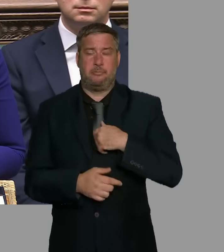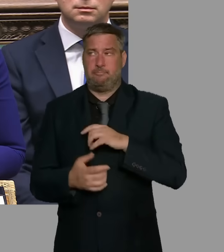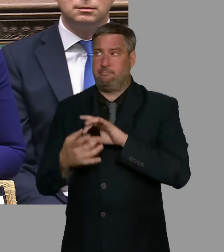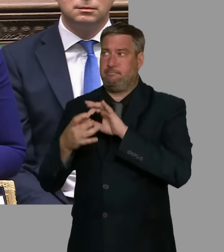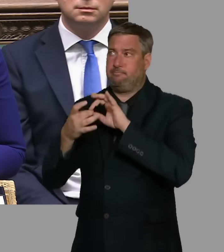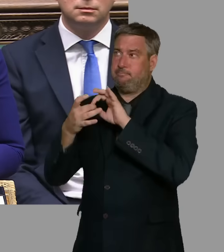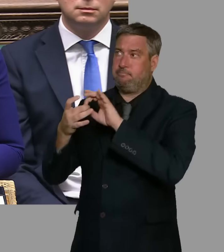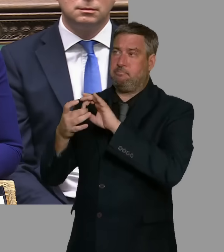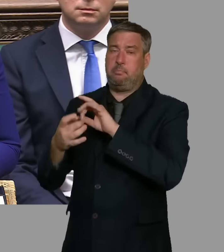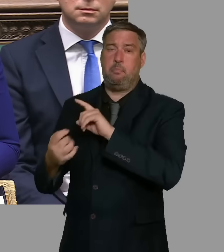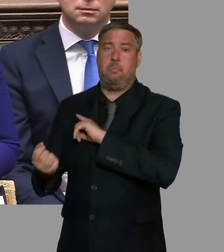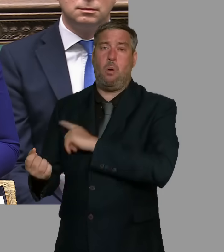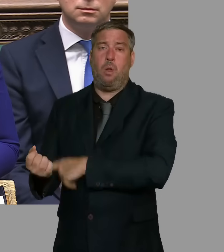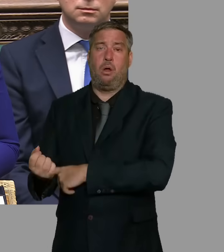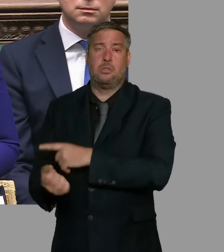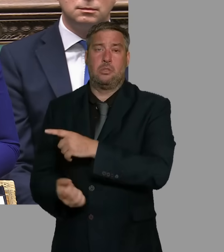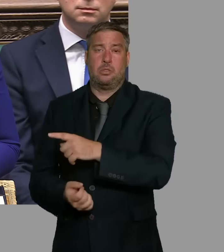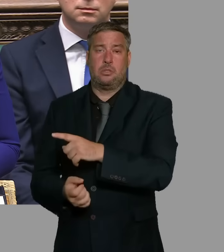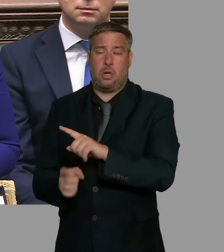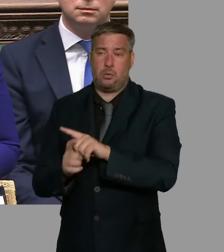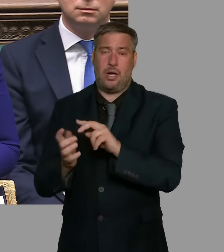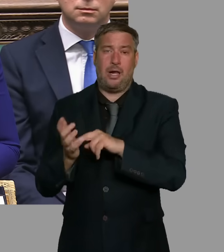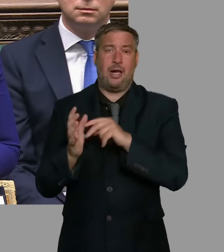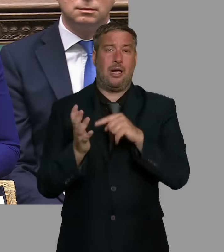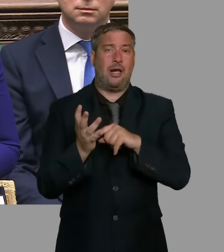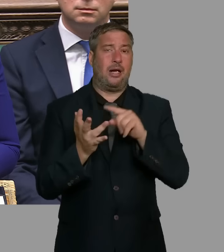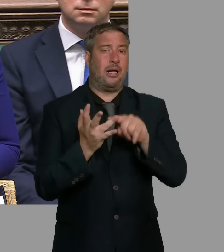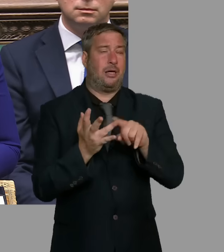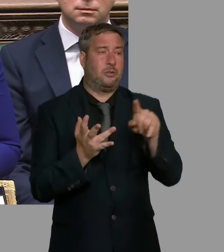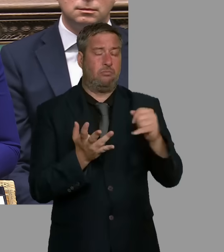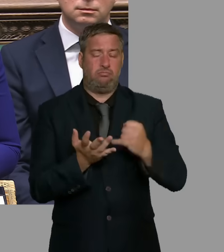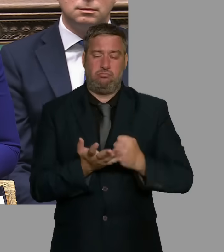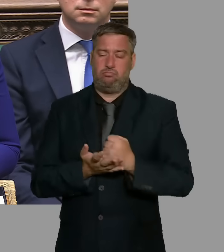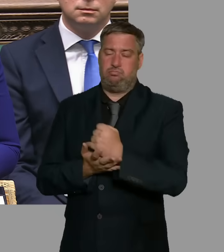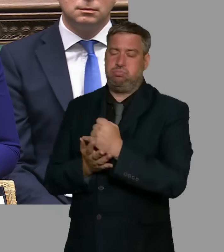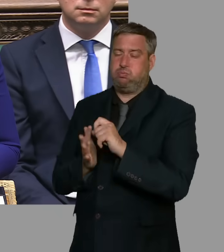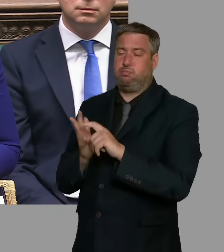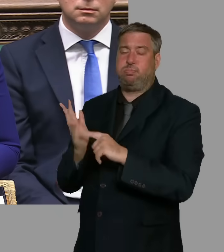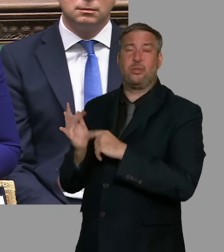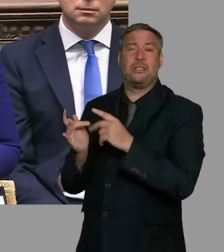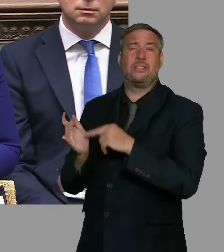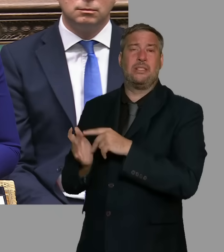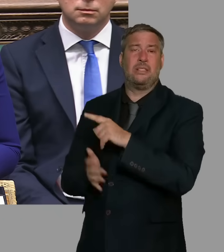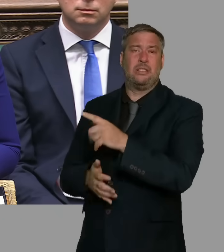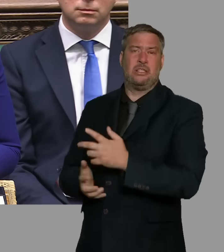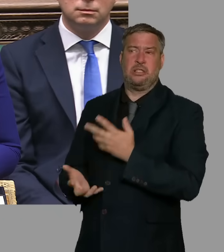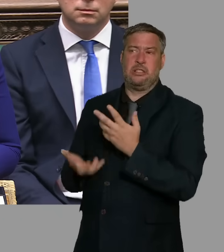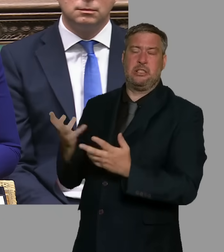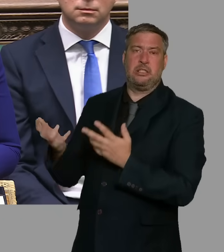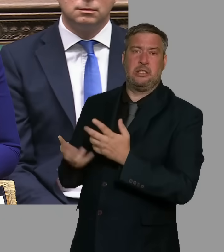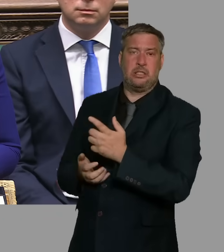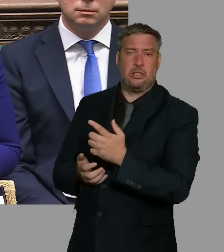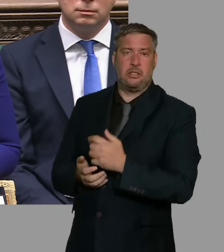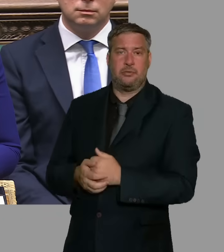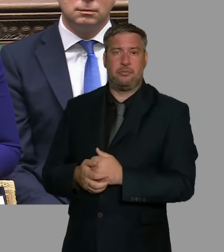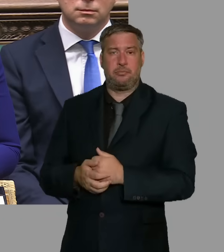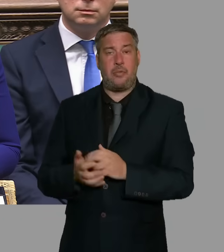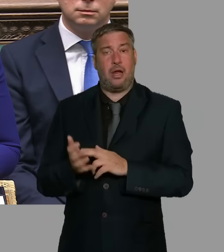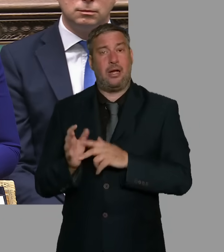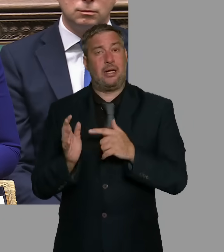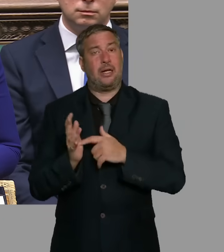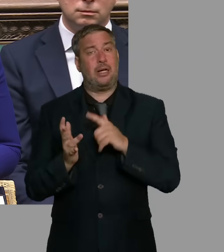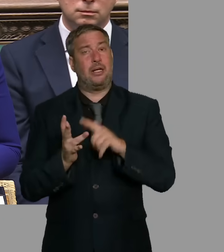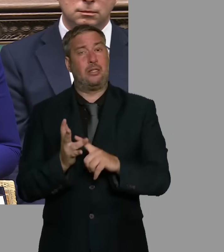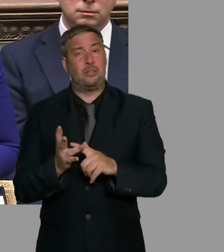defend itself against Russian drones. Now, more than ever, we need our ambassador to Washington fully focused on